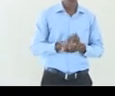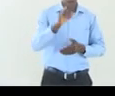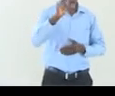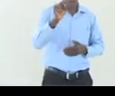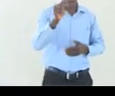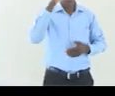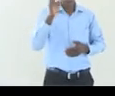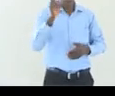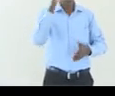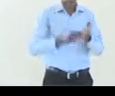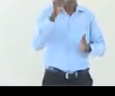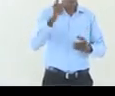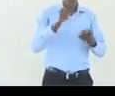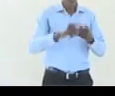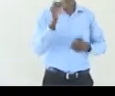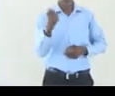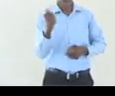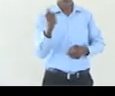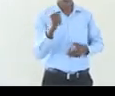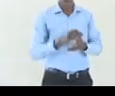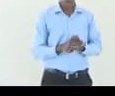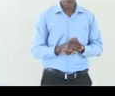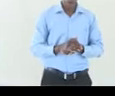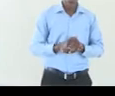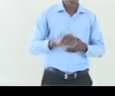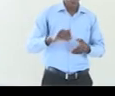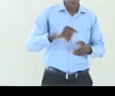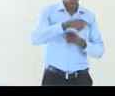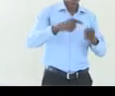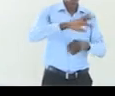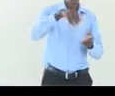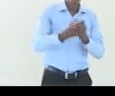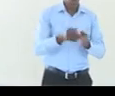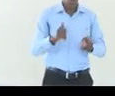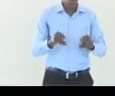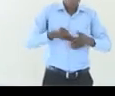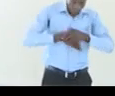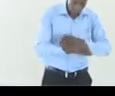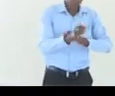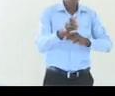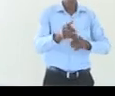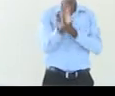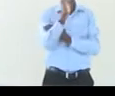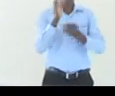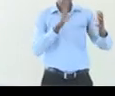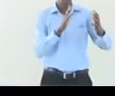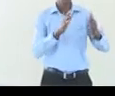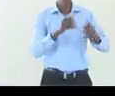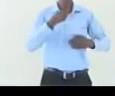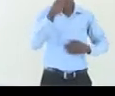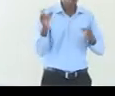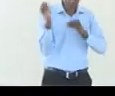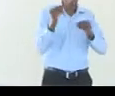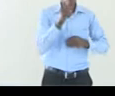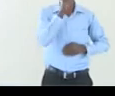6, verse 1 to 10. Jeremiah chapter 1, and so on. When all those people enter the presence of God, immediately you say, oh, I am a